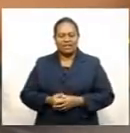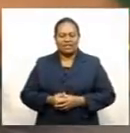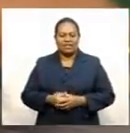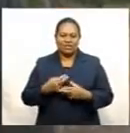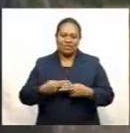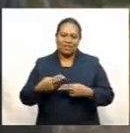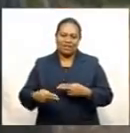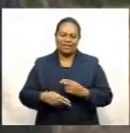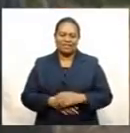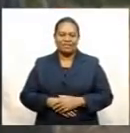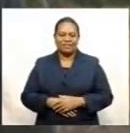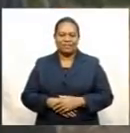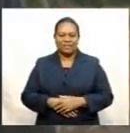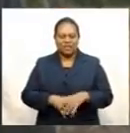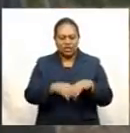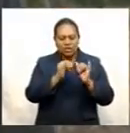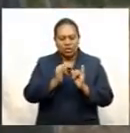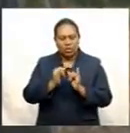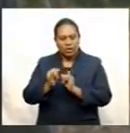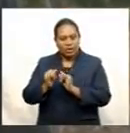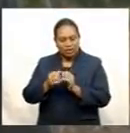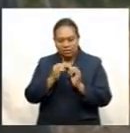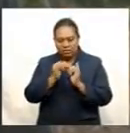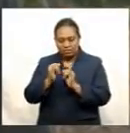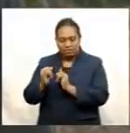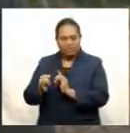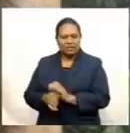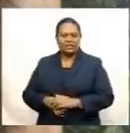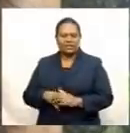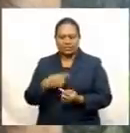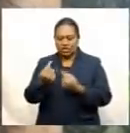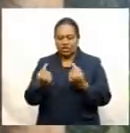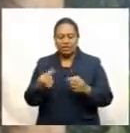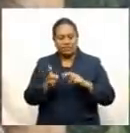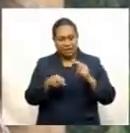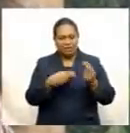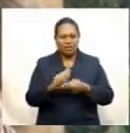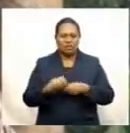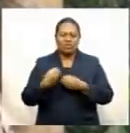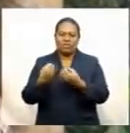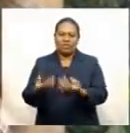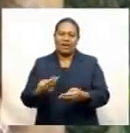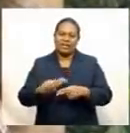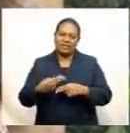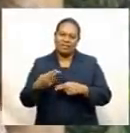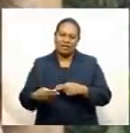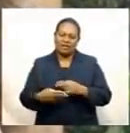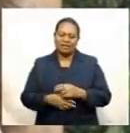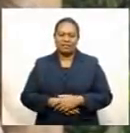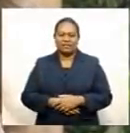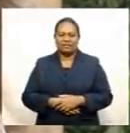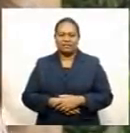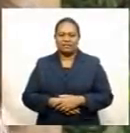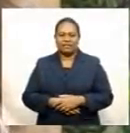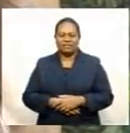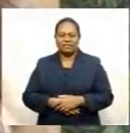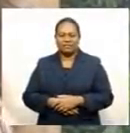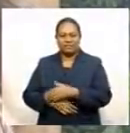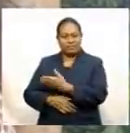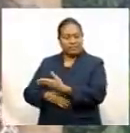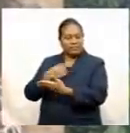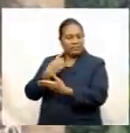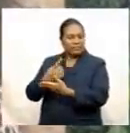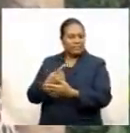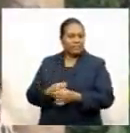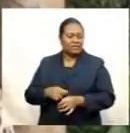Each of the families have to provide their own cassava on dalo tops. I am very happy that the youth group is doing this farming scheme which